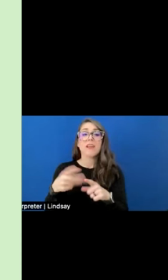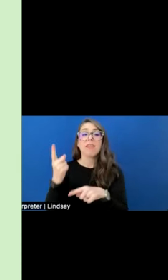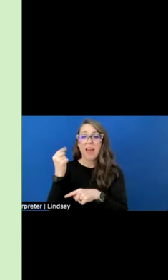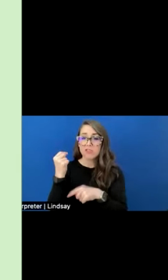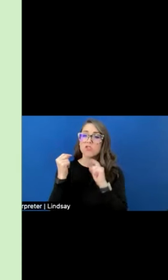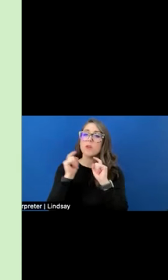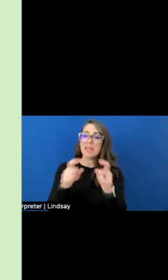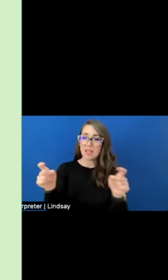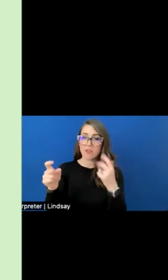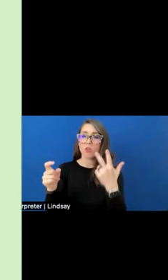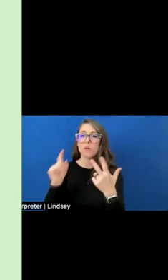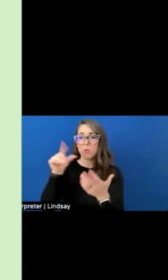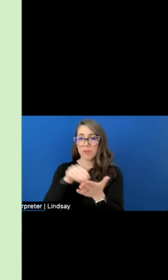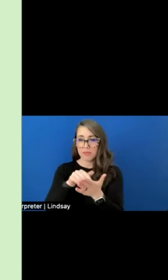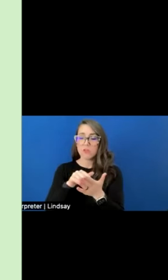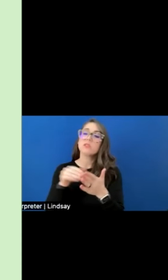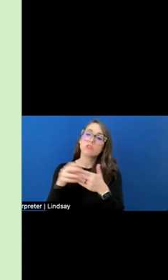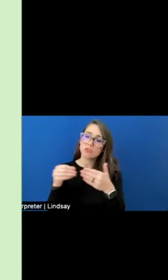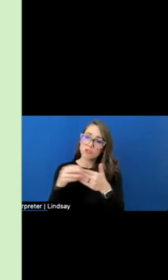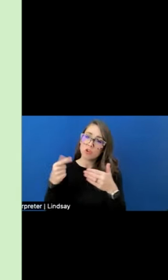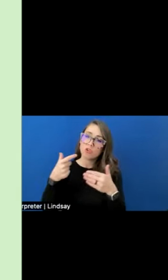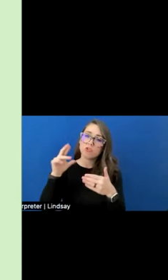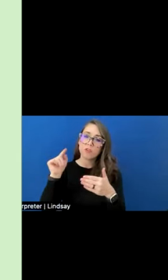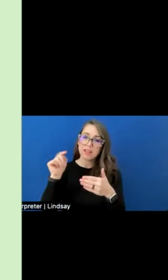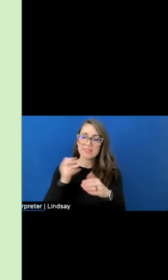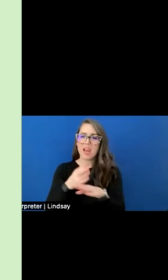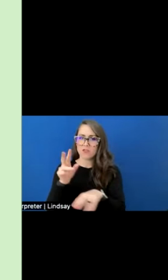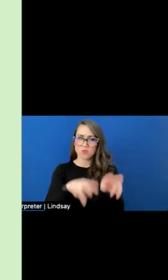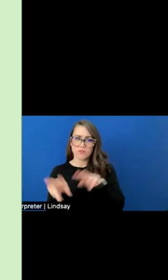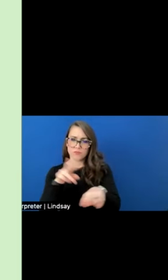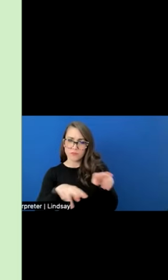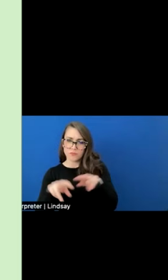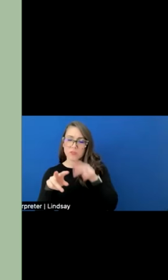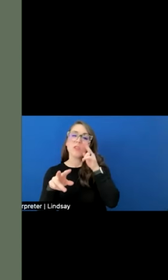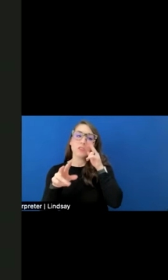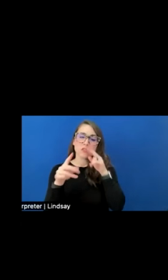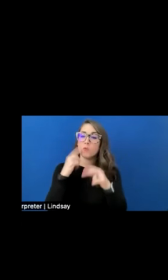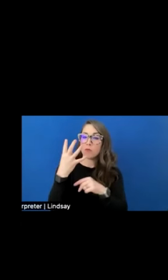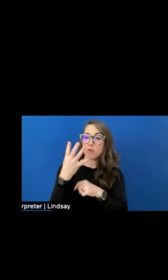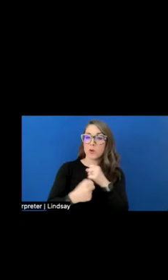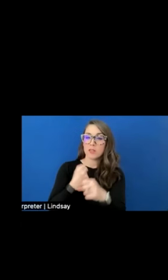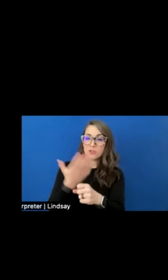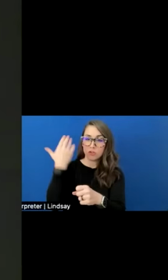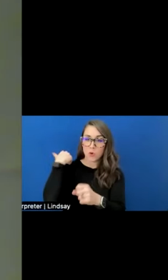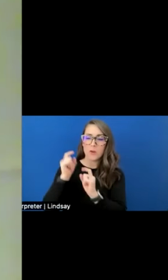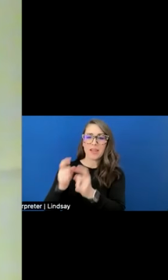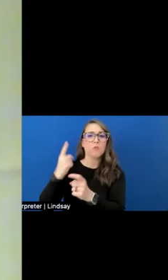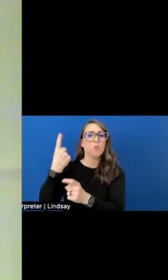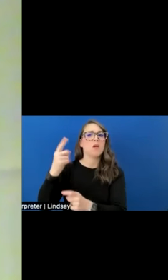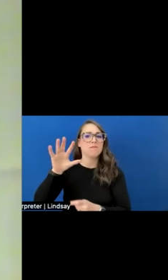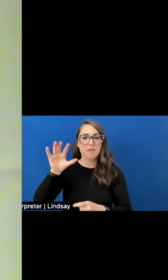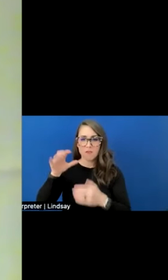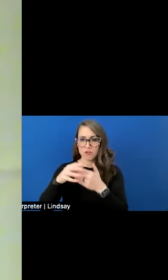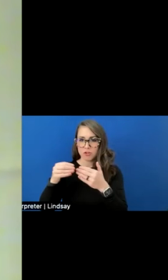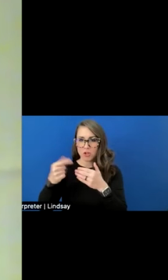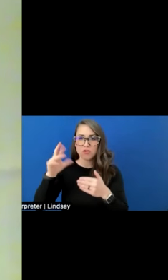applications. This is a marked increase of only 4 years ago when we gave out one $500 grant to our only applicant. Two recent examples of